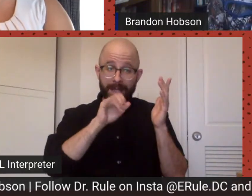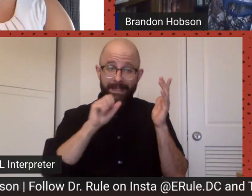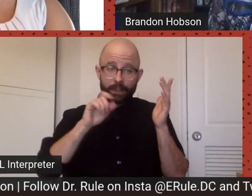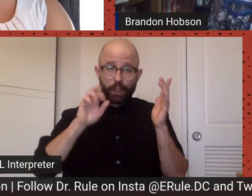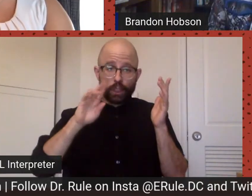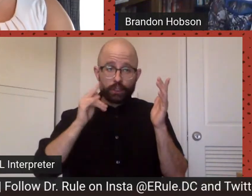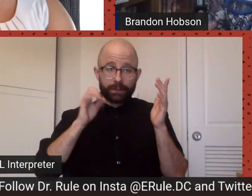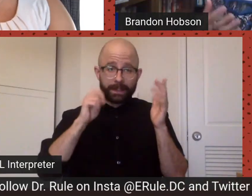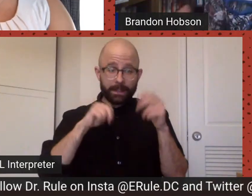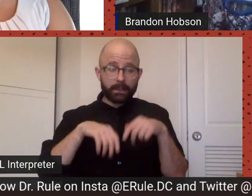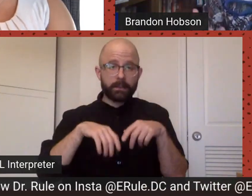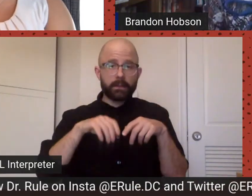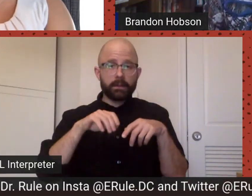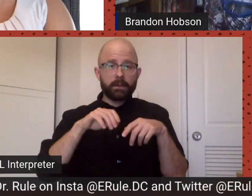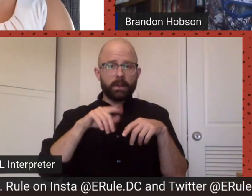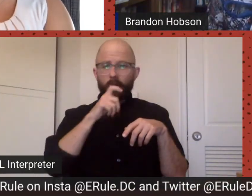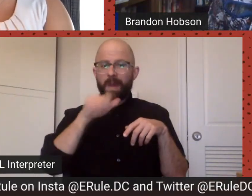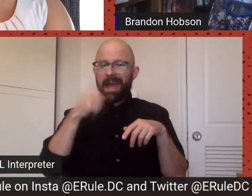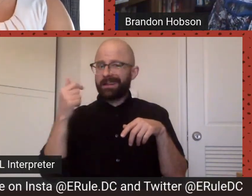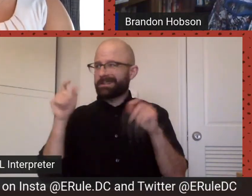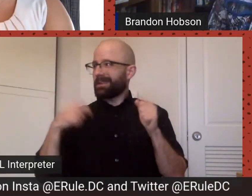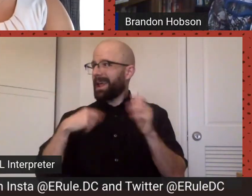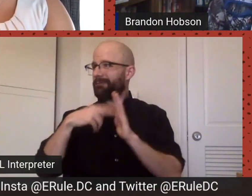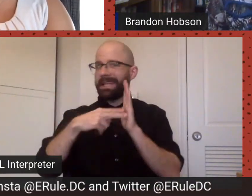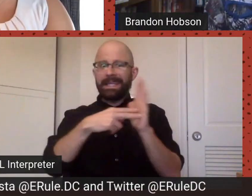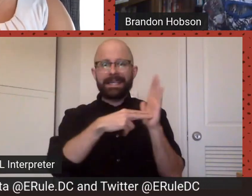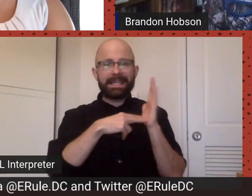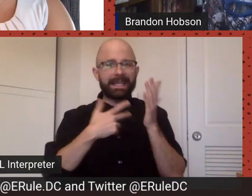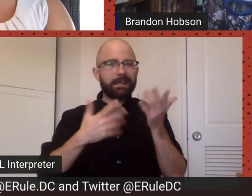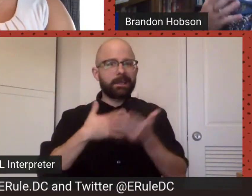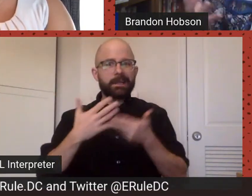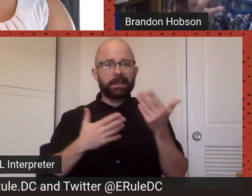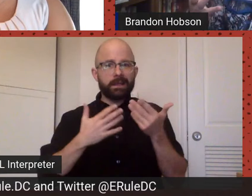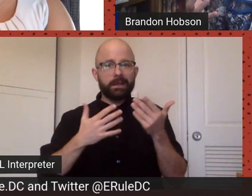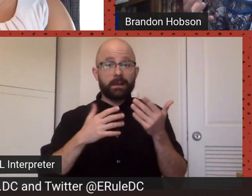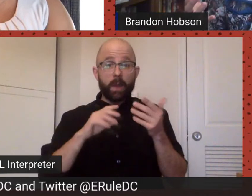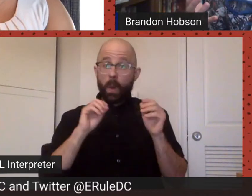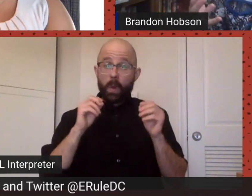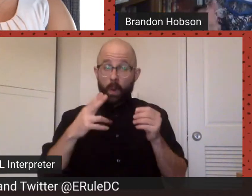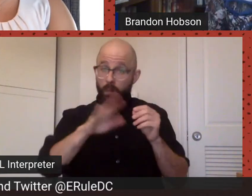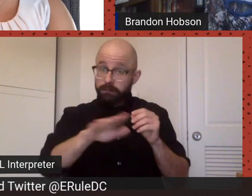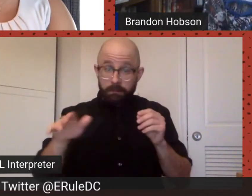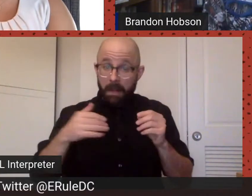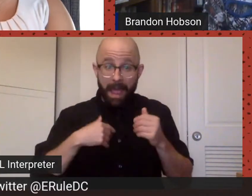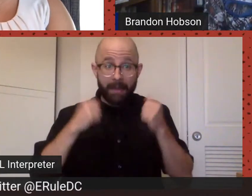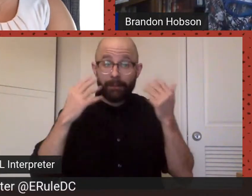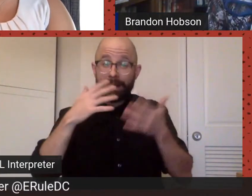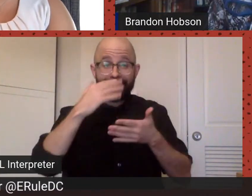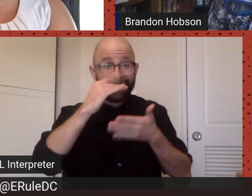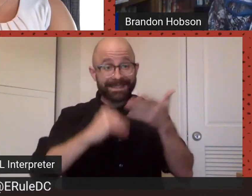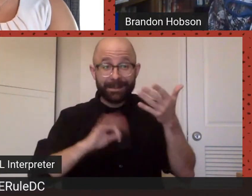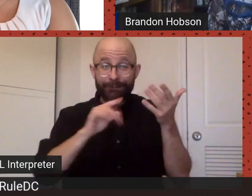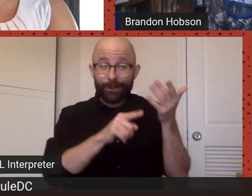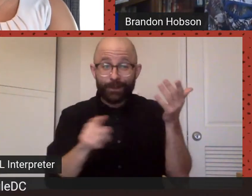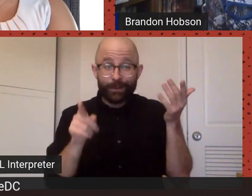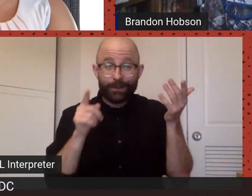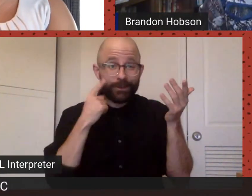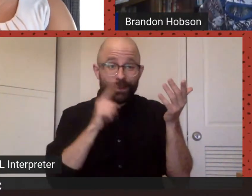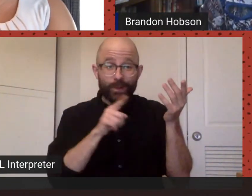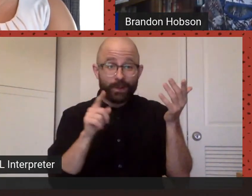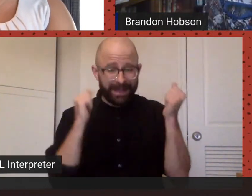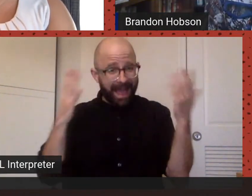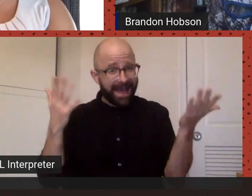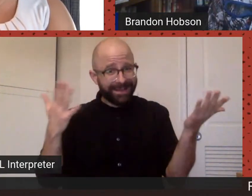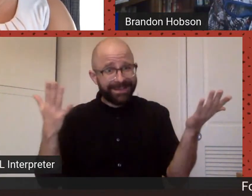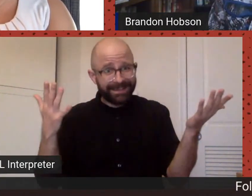read Sherman Alexie. Who else should I be reading? And I got a whole list for you, right? That people that you should be. And there's a lot. And I